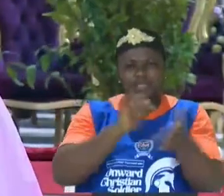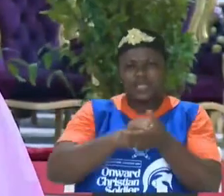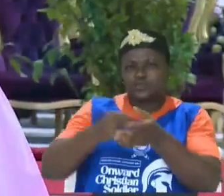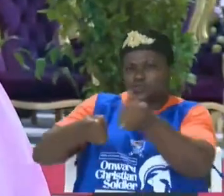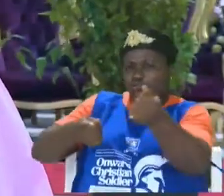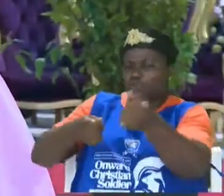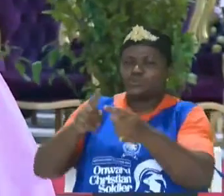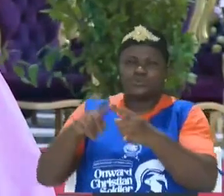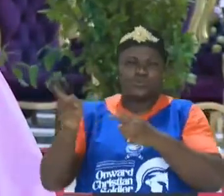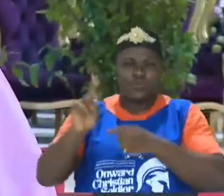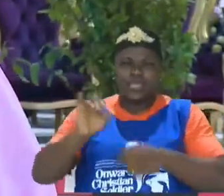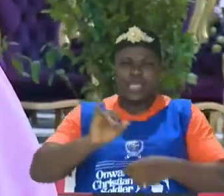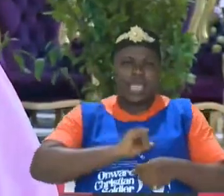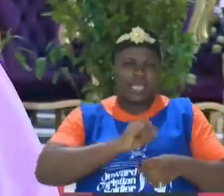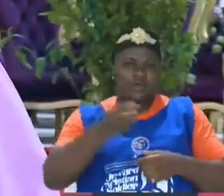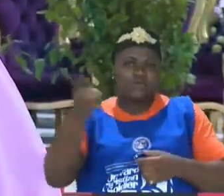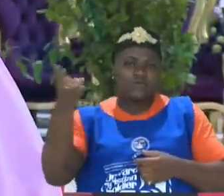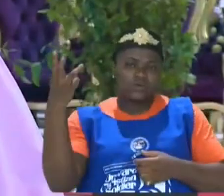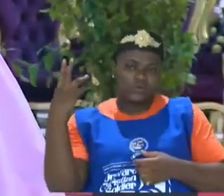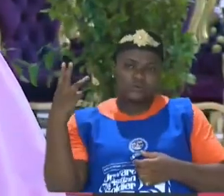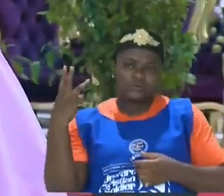where I was.